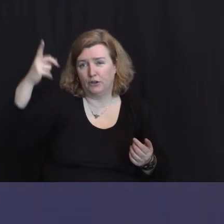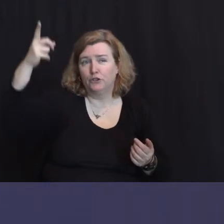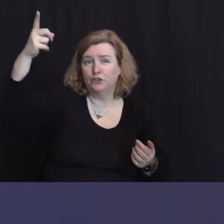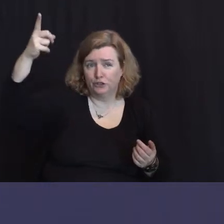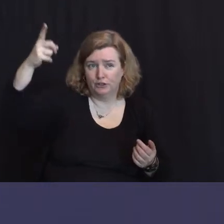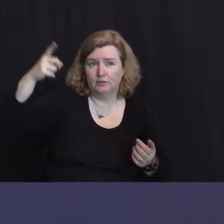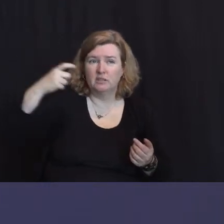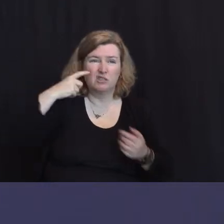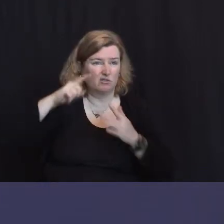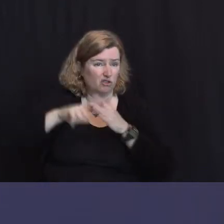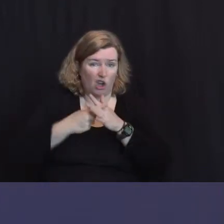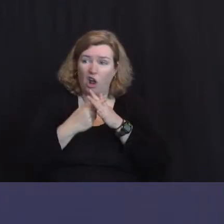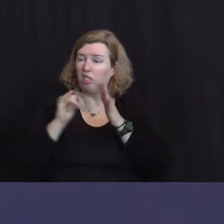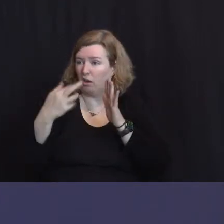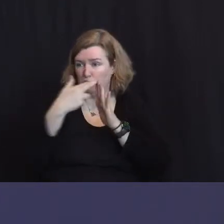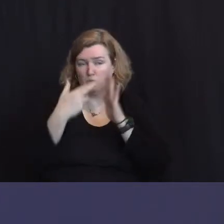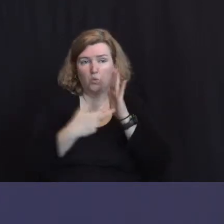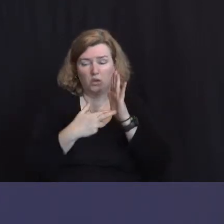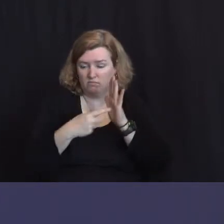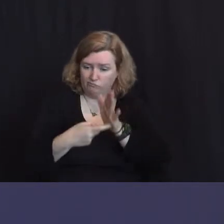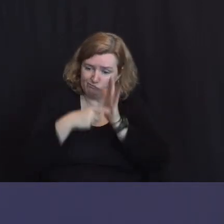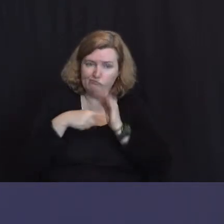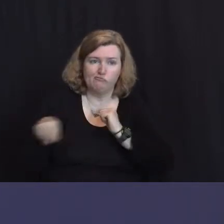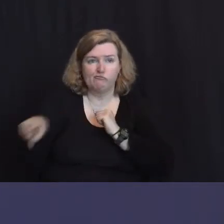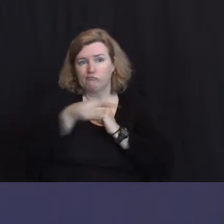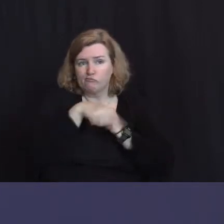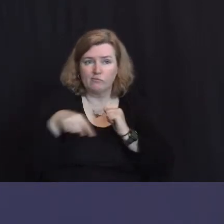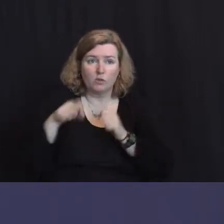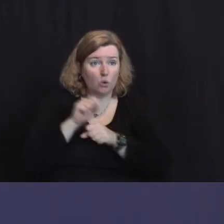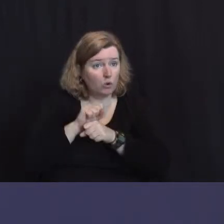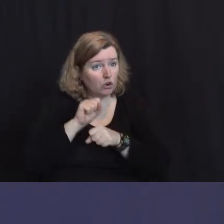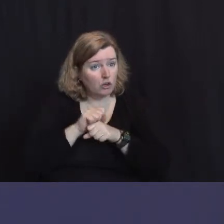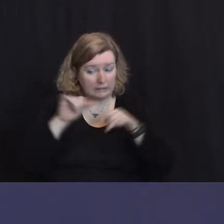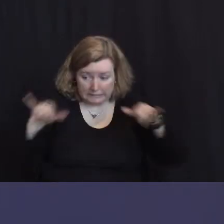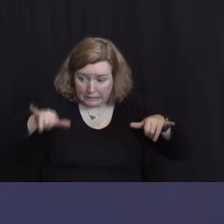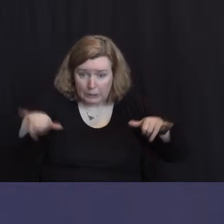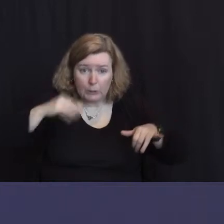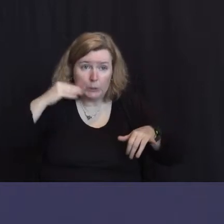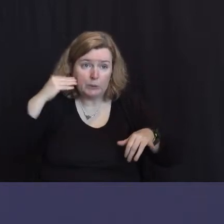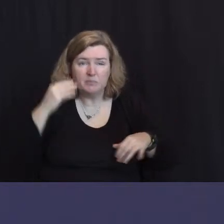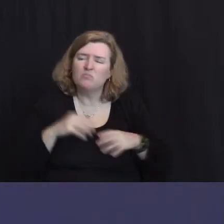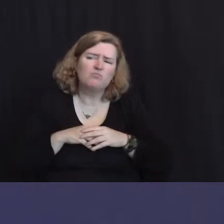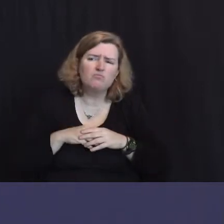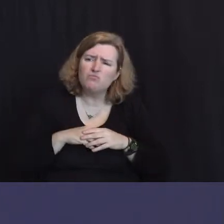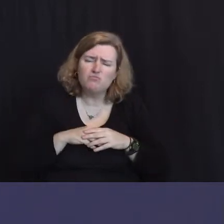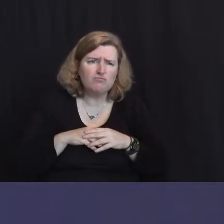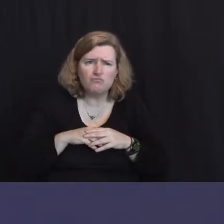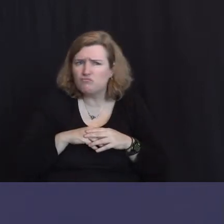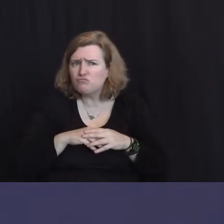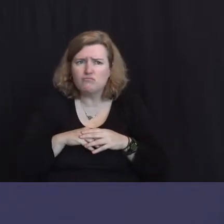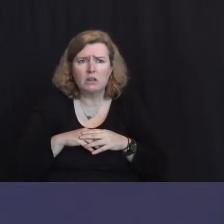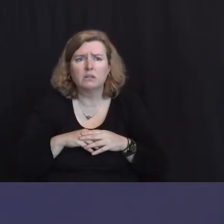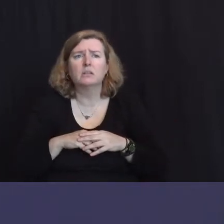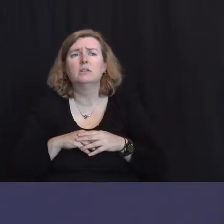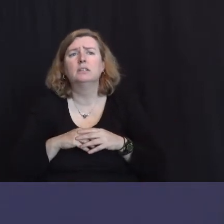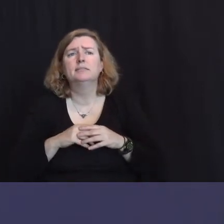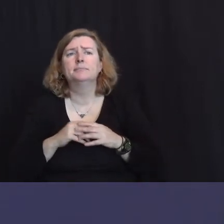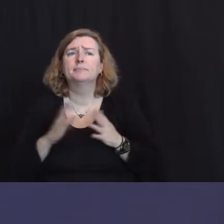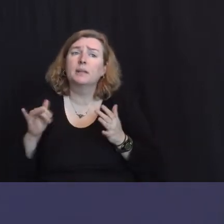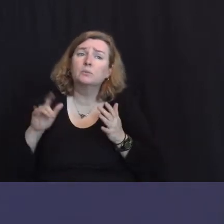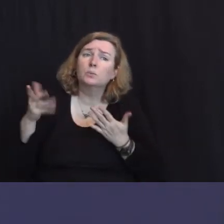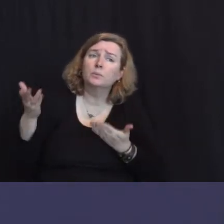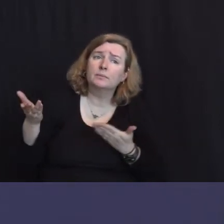shortage situation that we're facing here in New Jersey. And would you consider ending the $300 extra a week